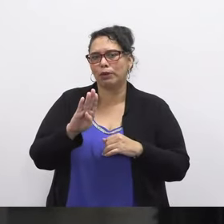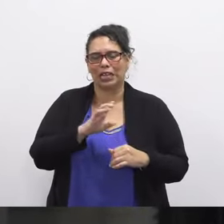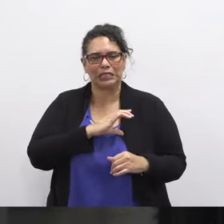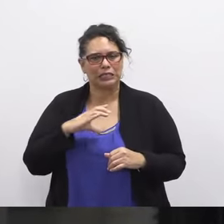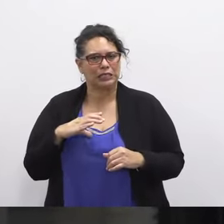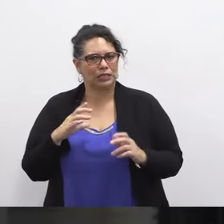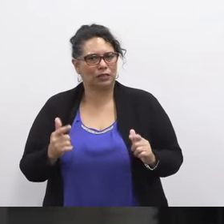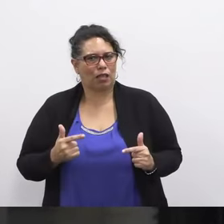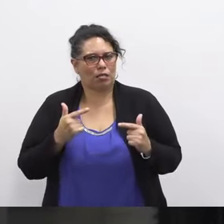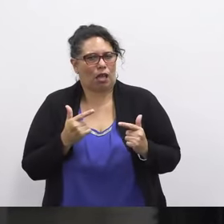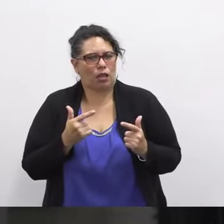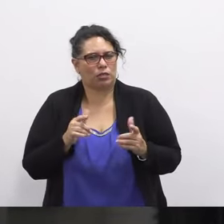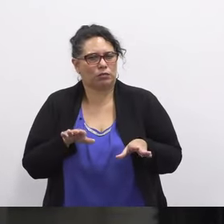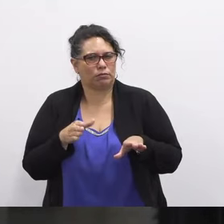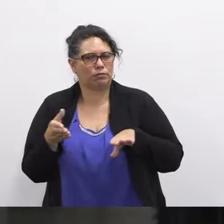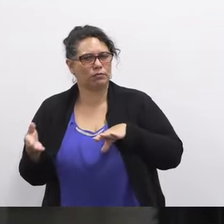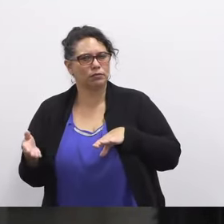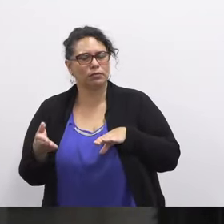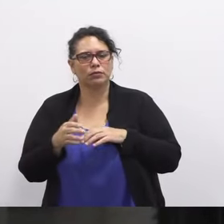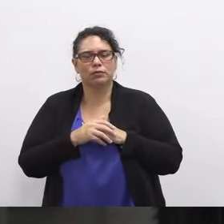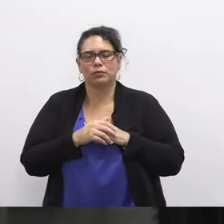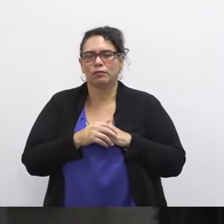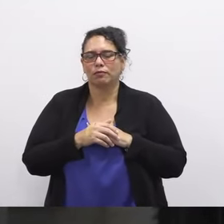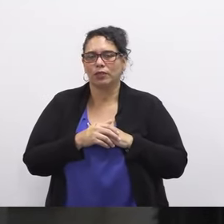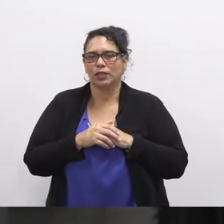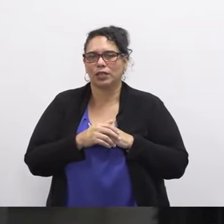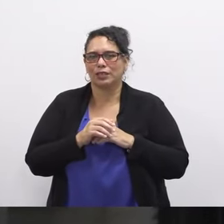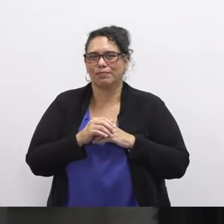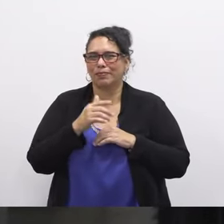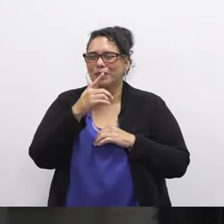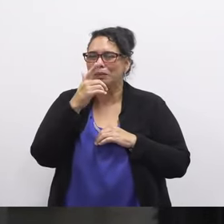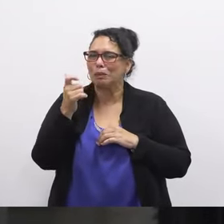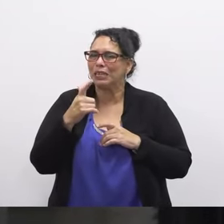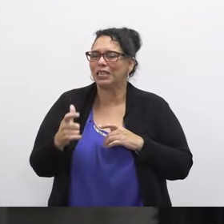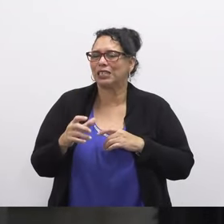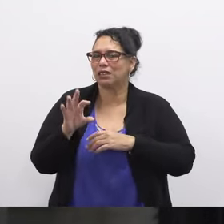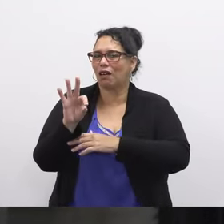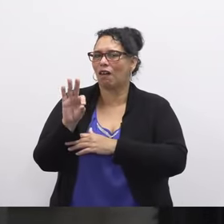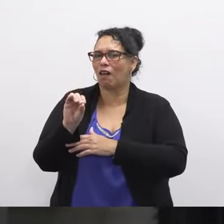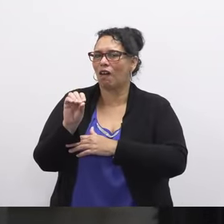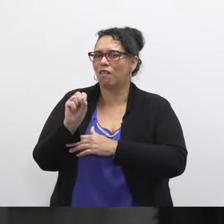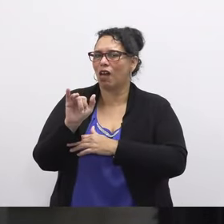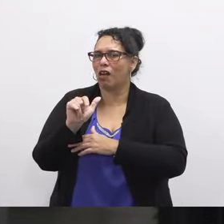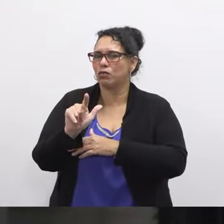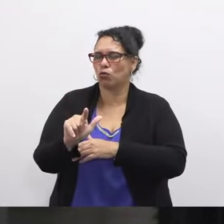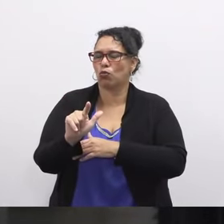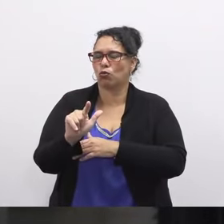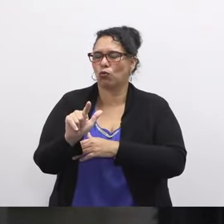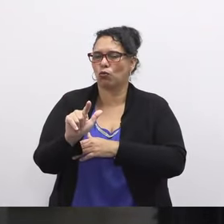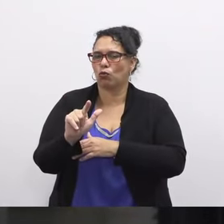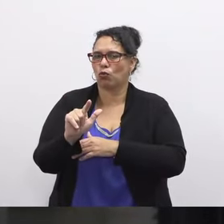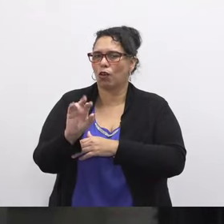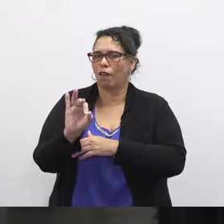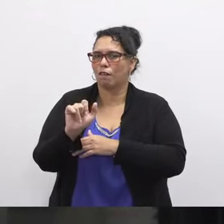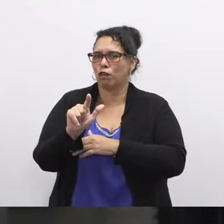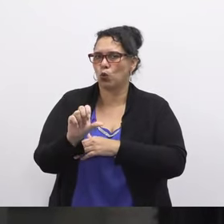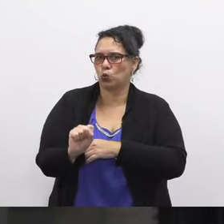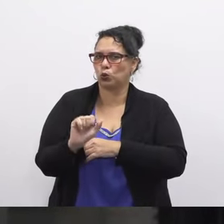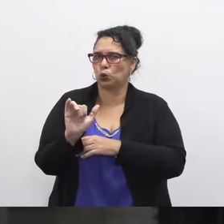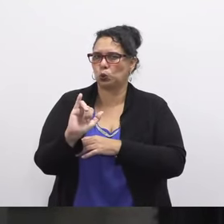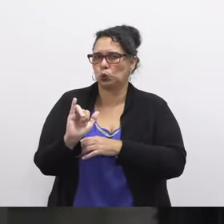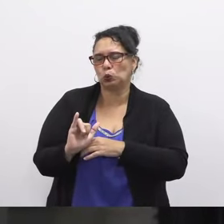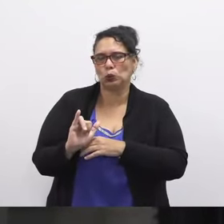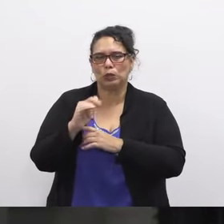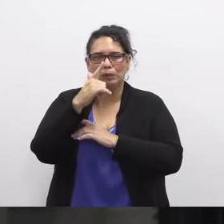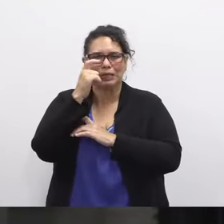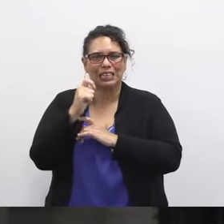lives lost due to the same type of fossil fuels we use, and every minute we rely on our energy source that pollutes a dirty air into